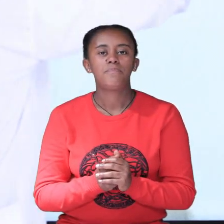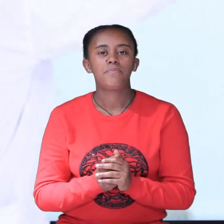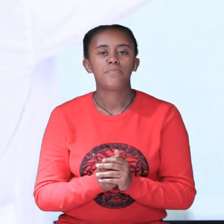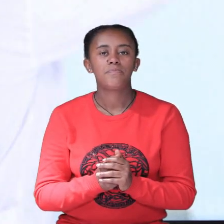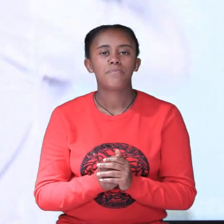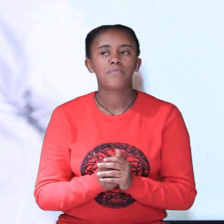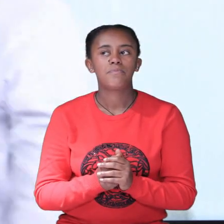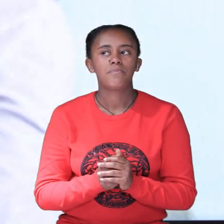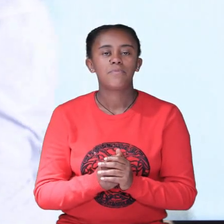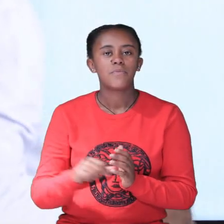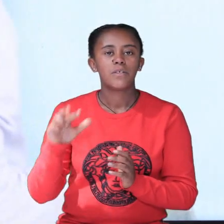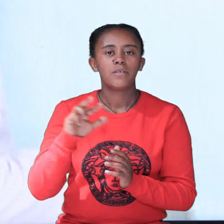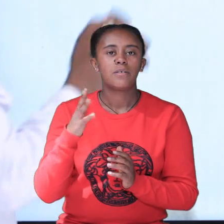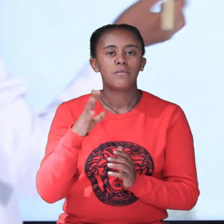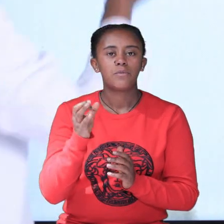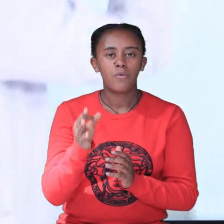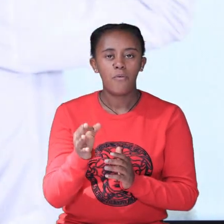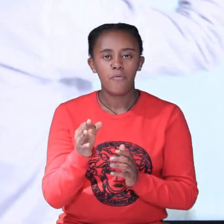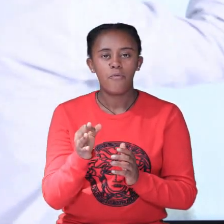of